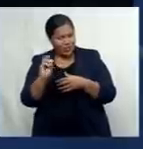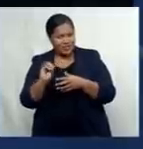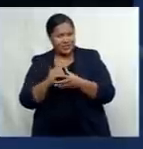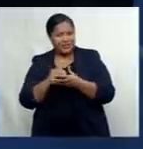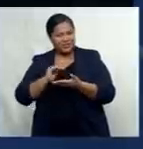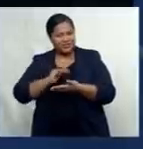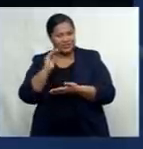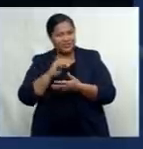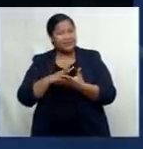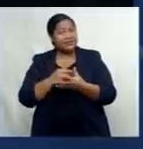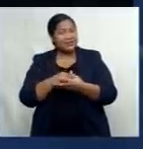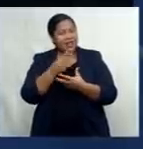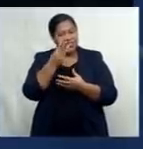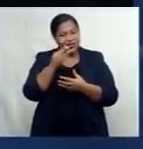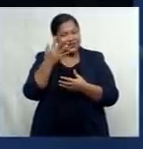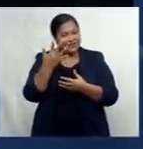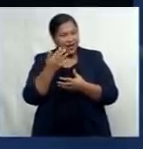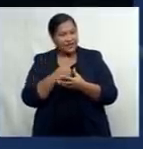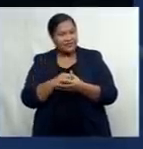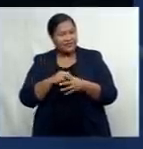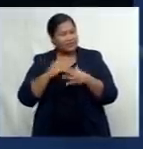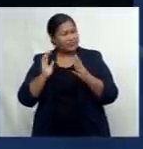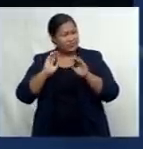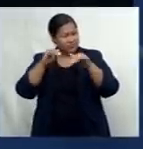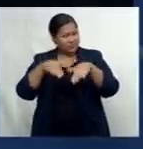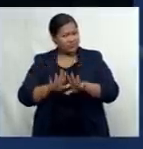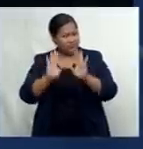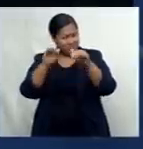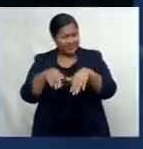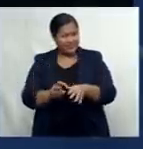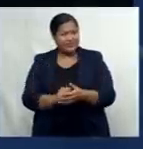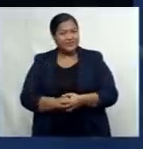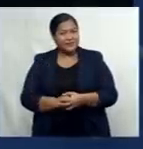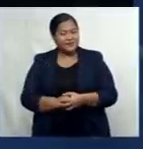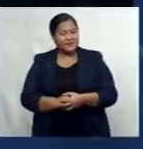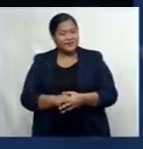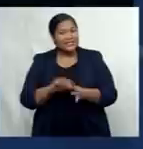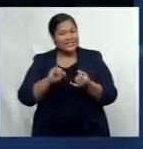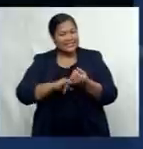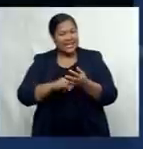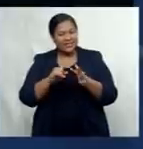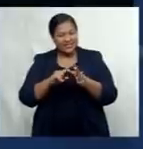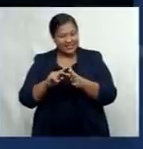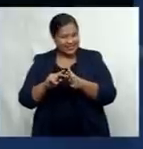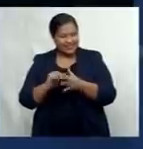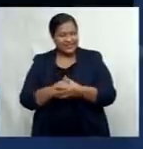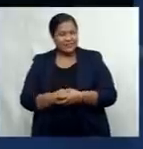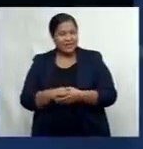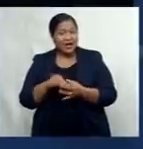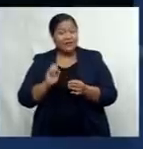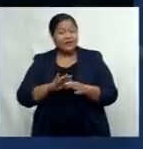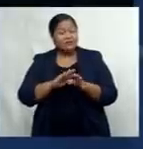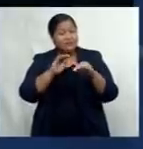up to 35 knots, rough to very rough seas, moderate southerly swells. Turning to the